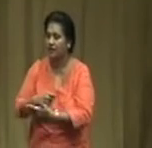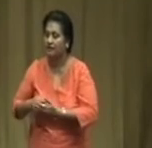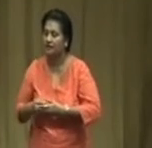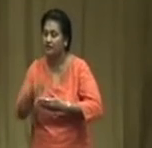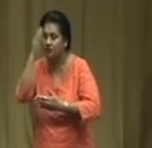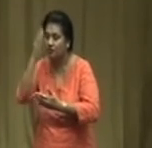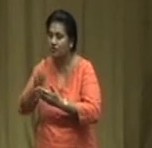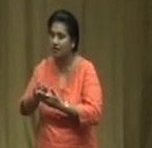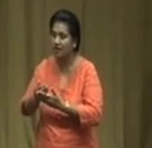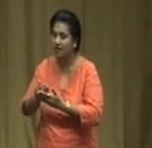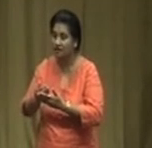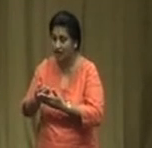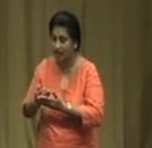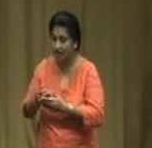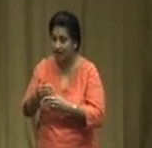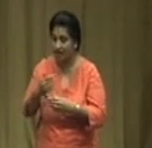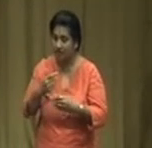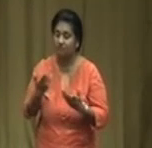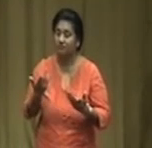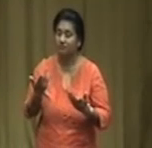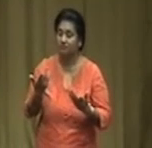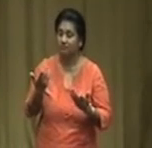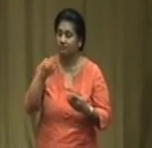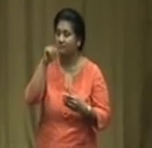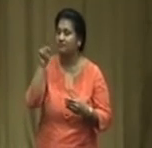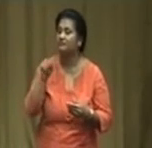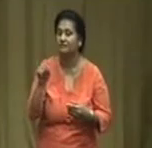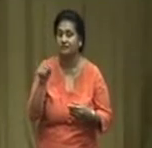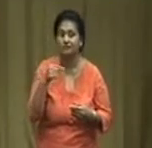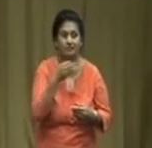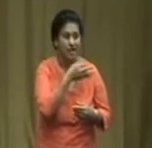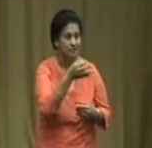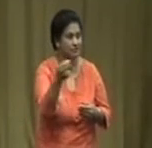that introduces a very, very interesting use case scenario.